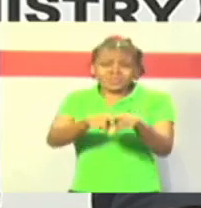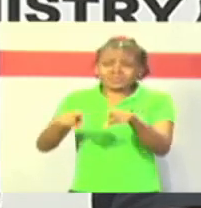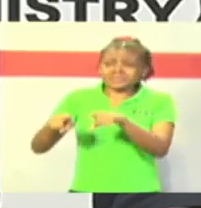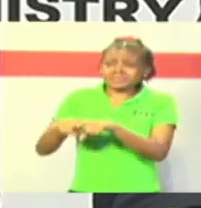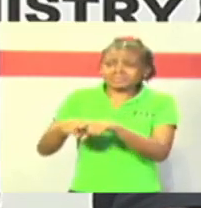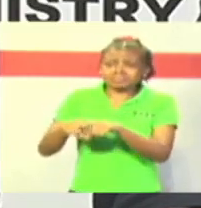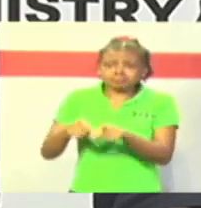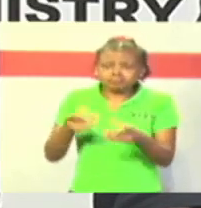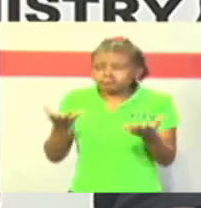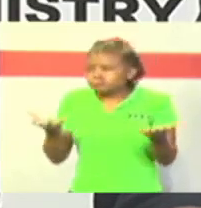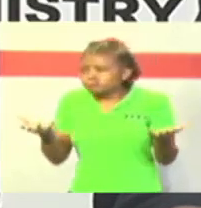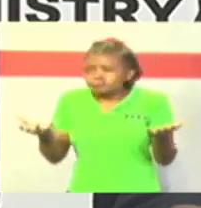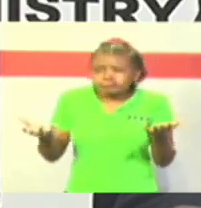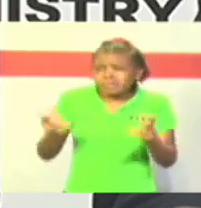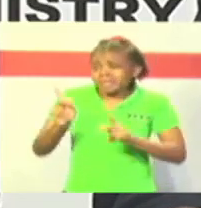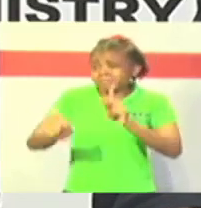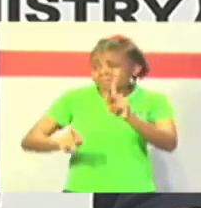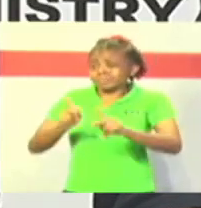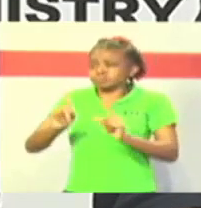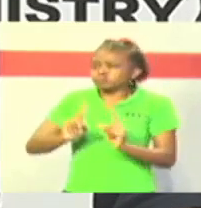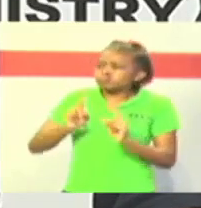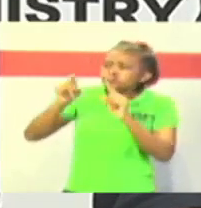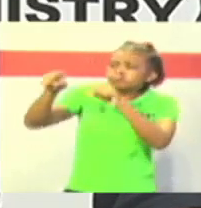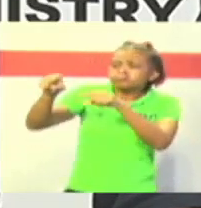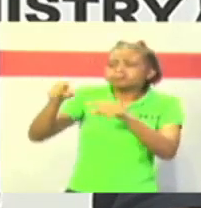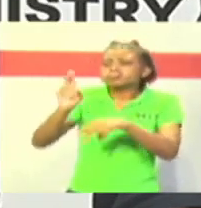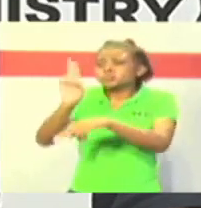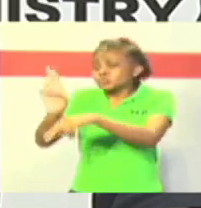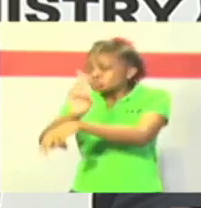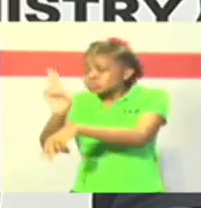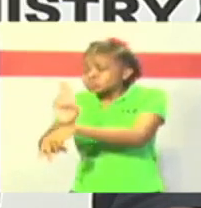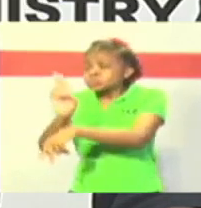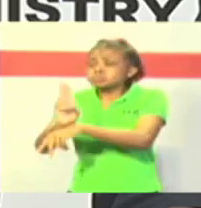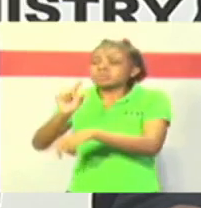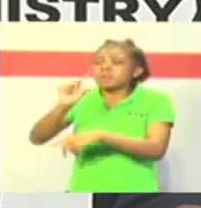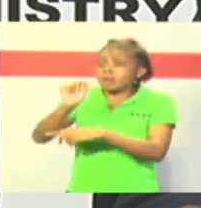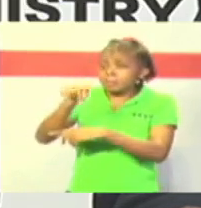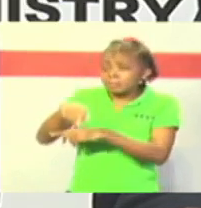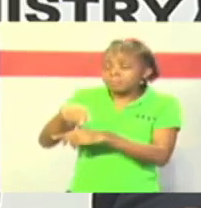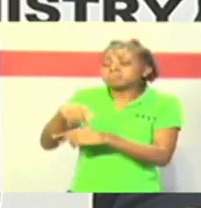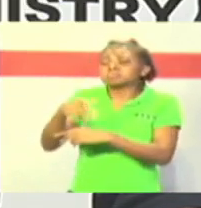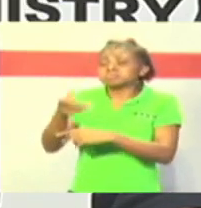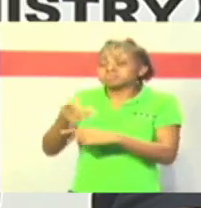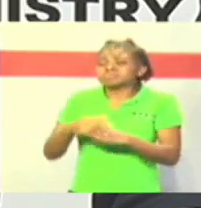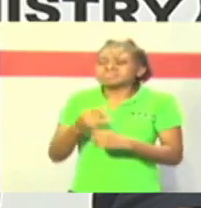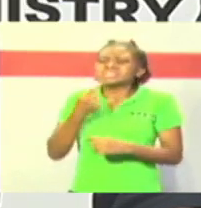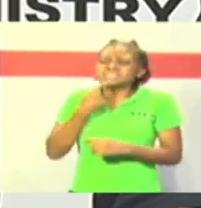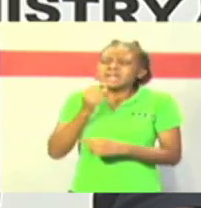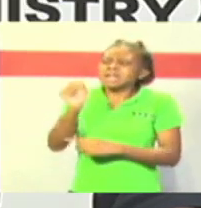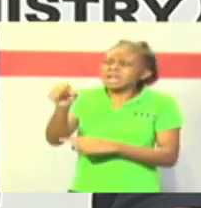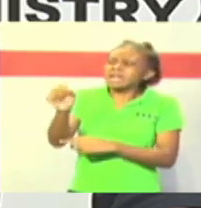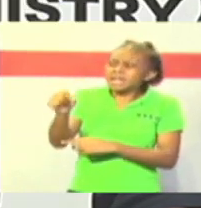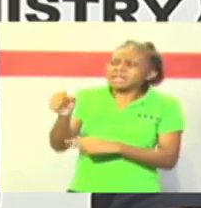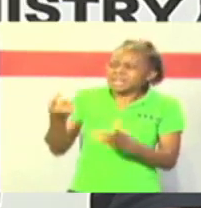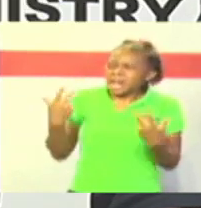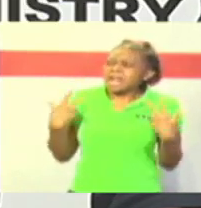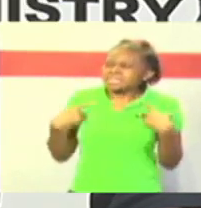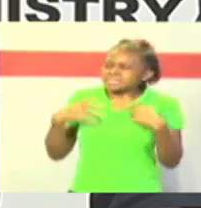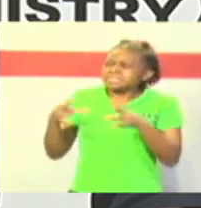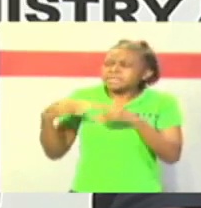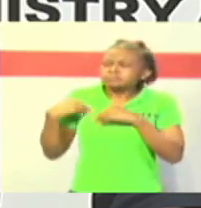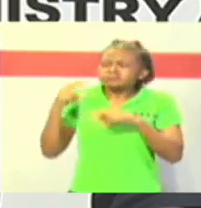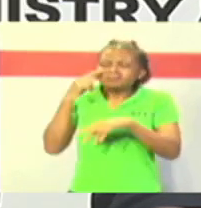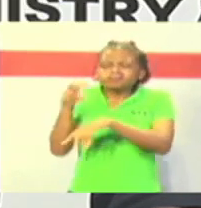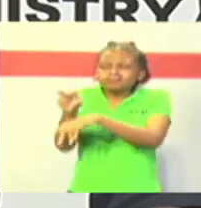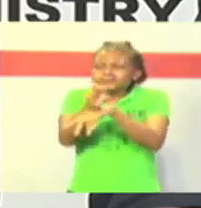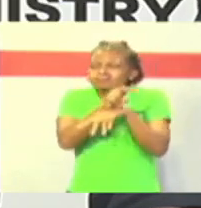typical user accesses the site for SpO2 monitoring 3.7 times per day, which